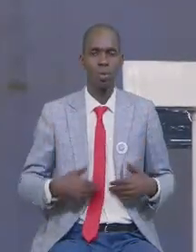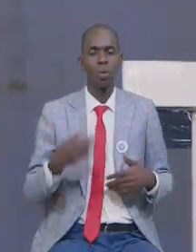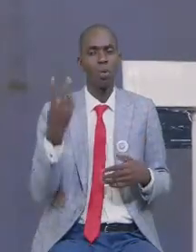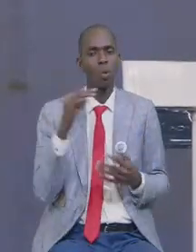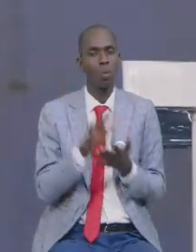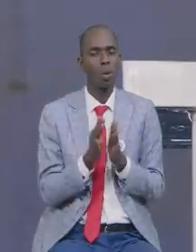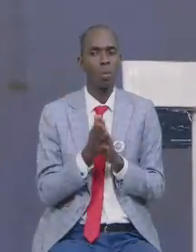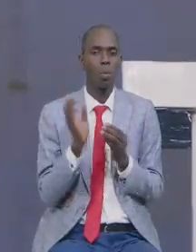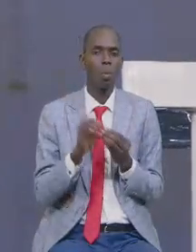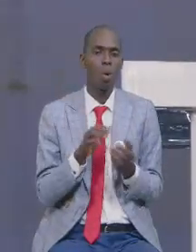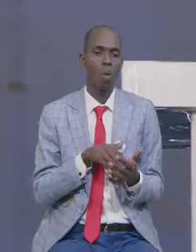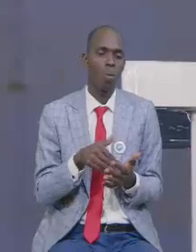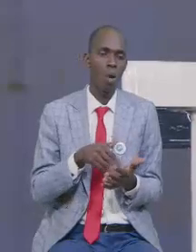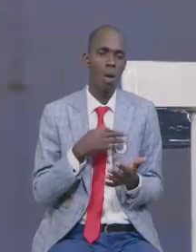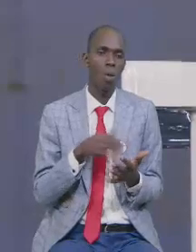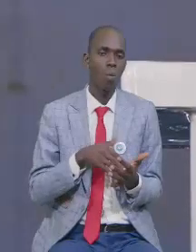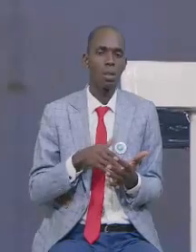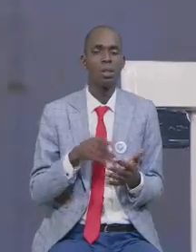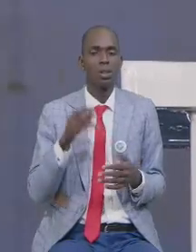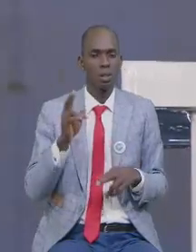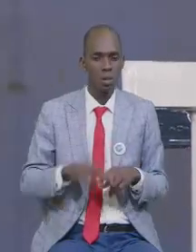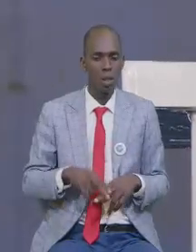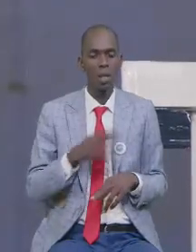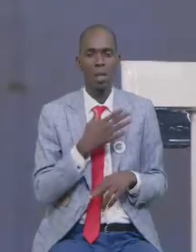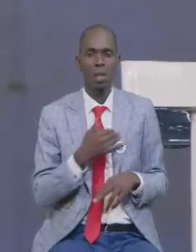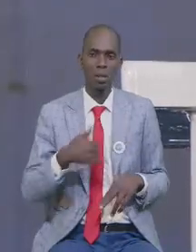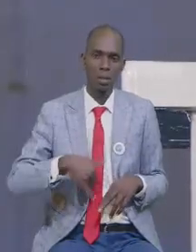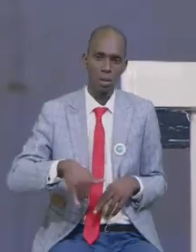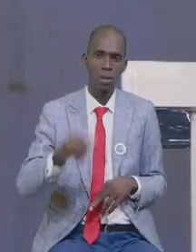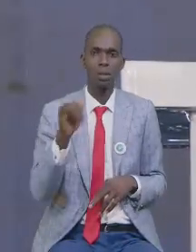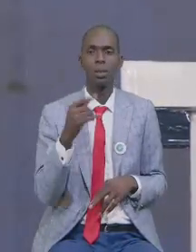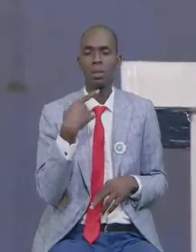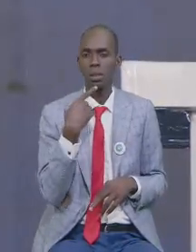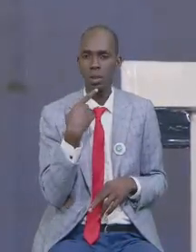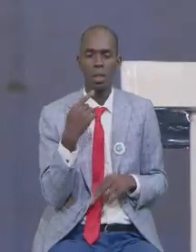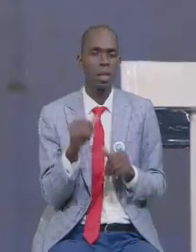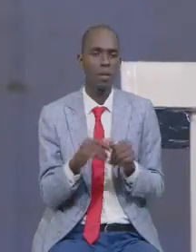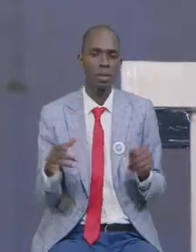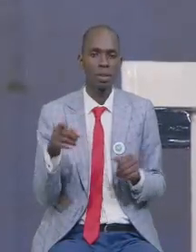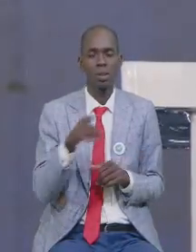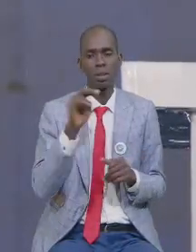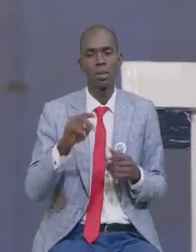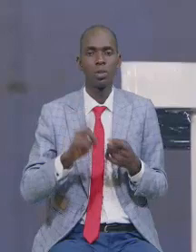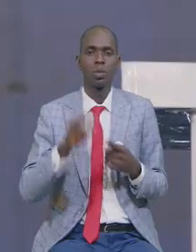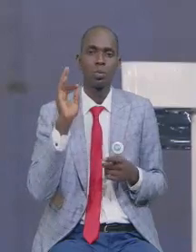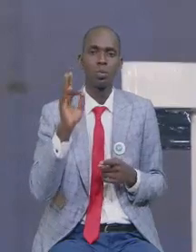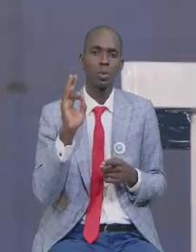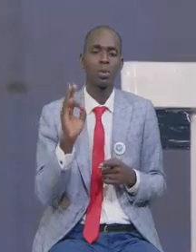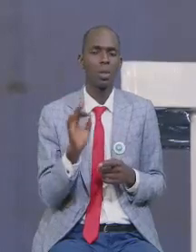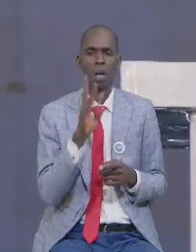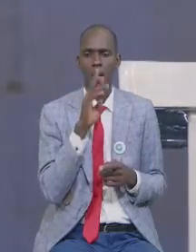weaker, he sat down and still said everything he ought to say. I was